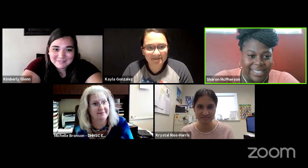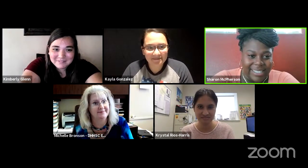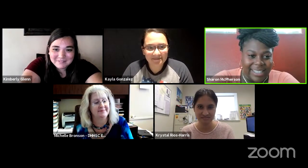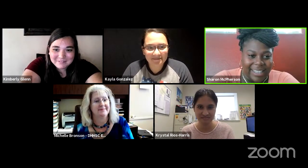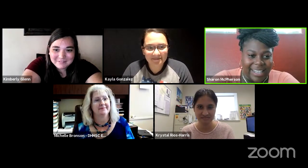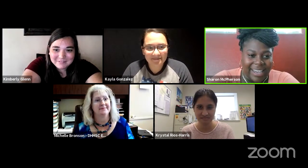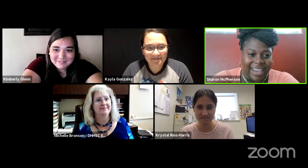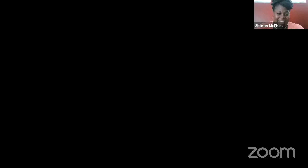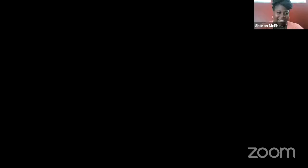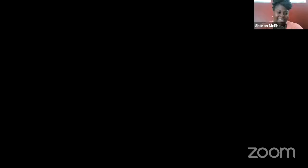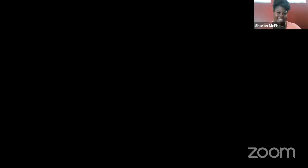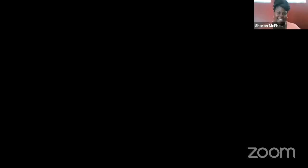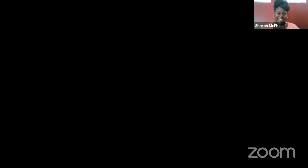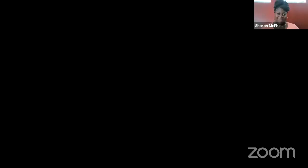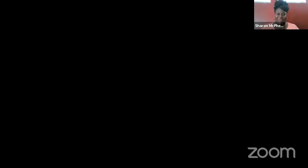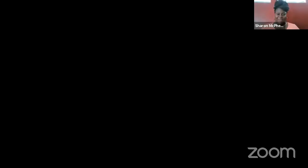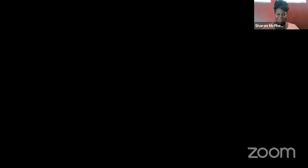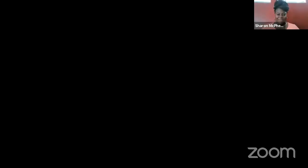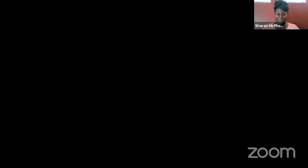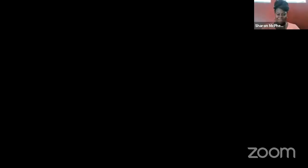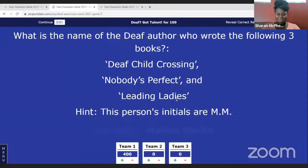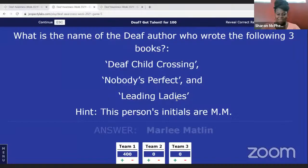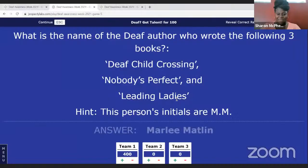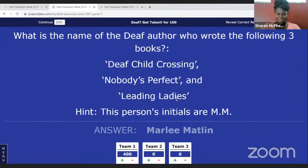is. Let's see.